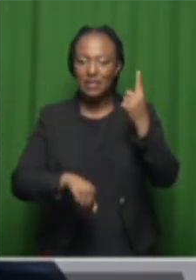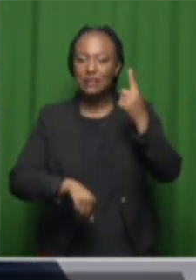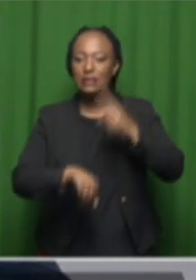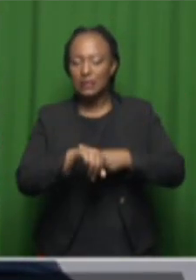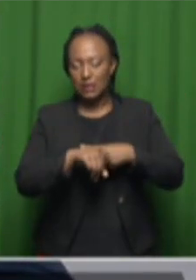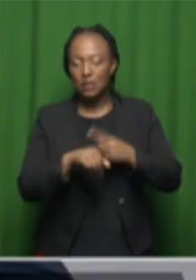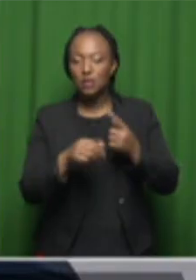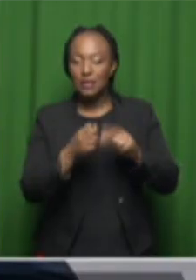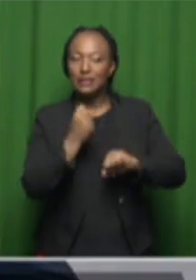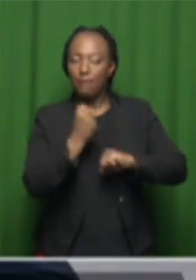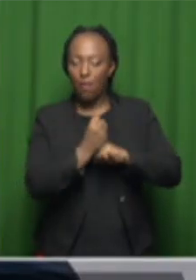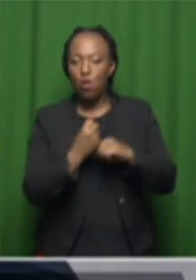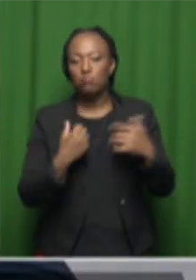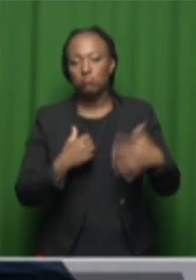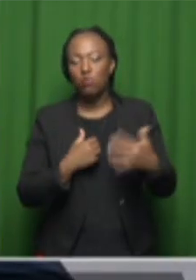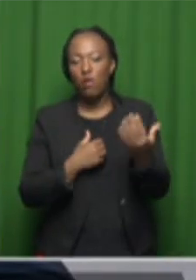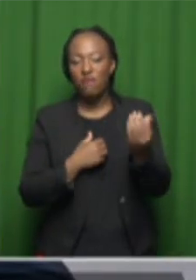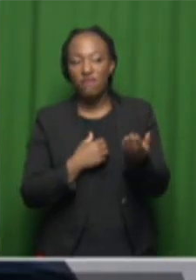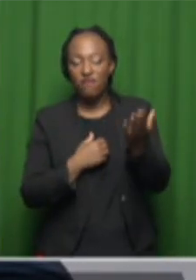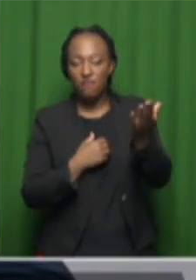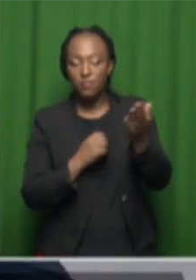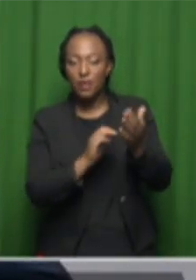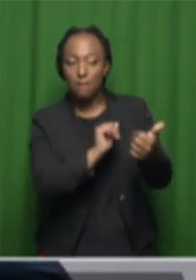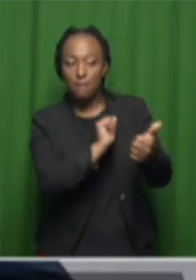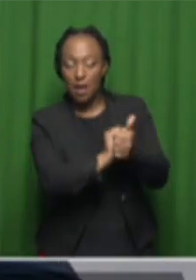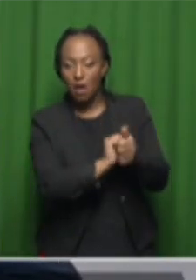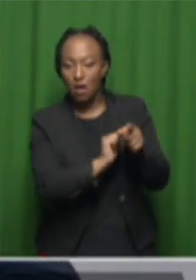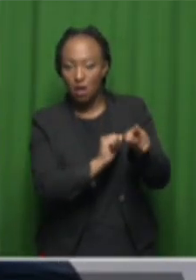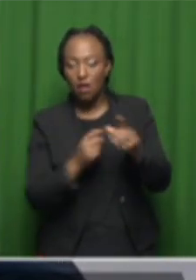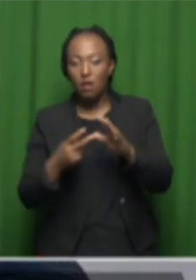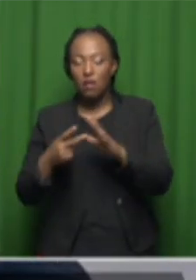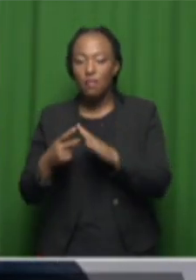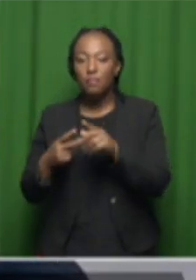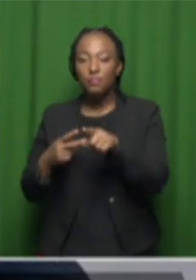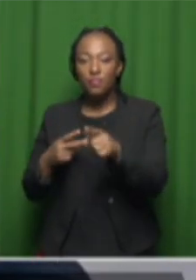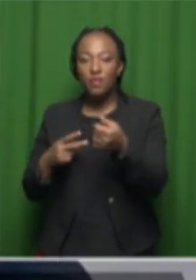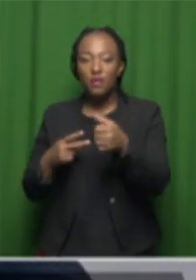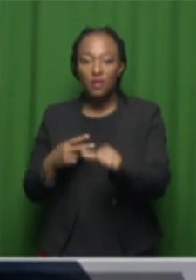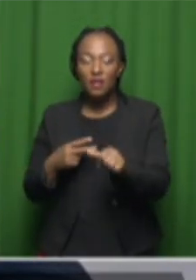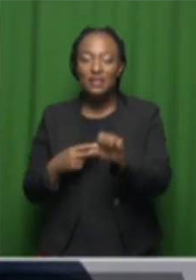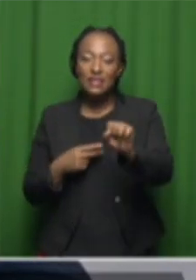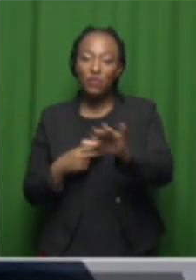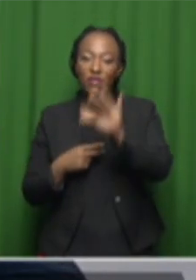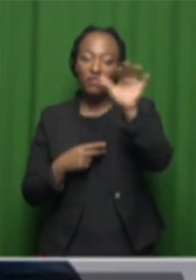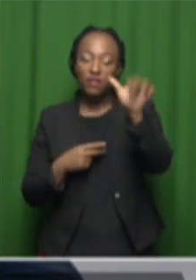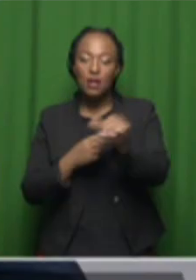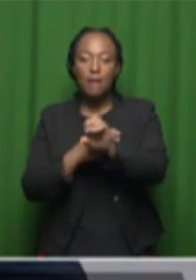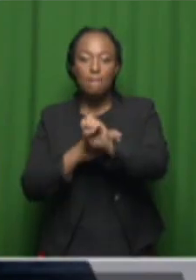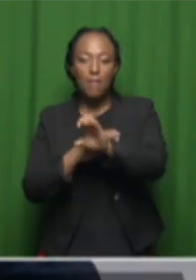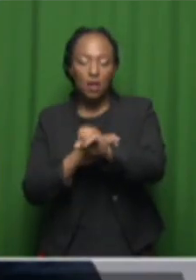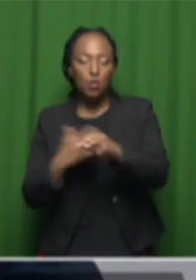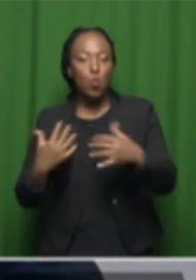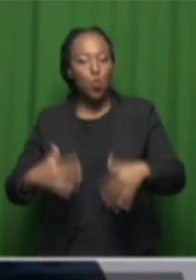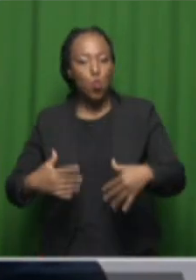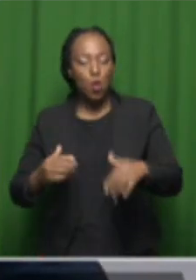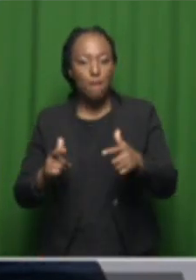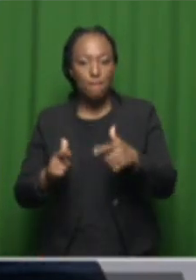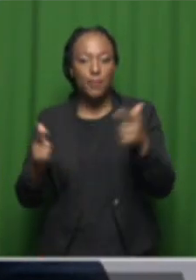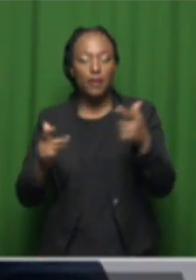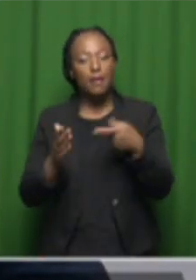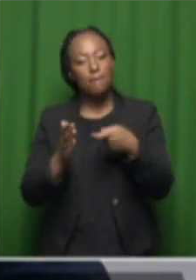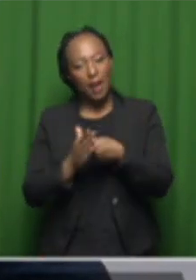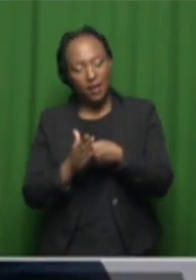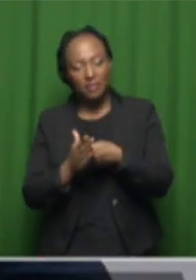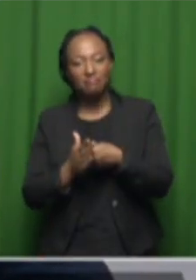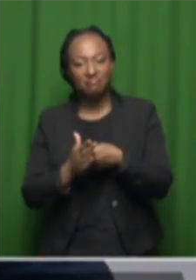the support of our partner on one end, and we also have the support of the super excited South African market, which is one of the biggest buyers of